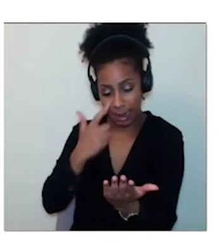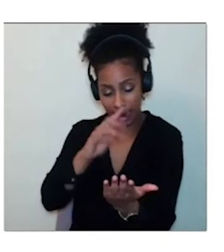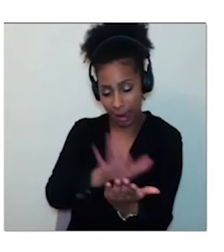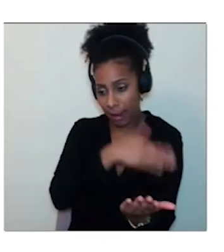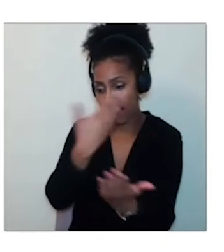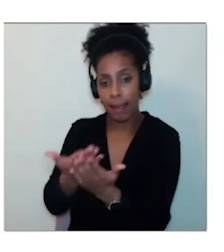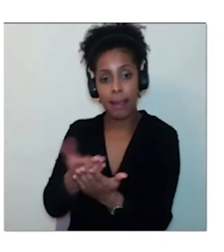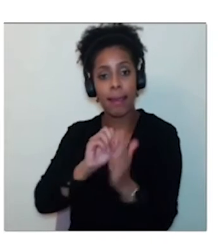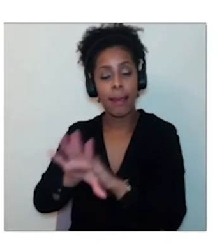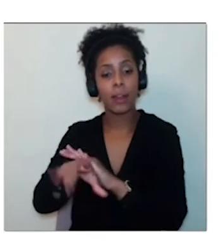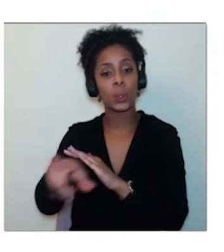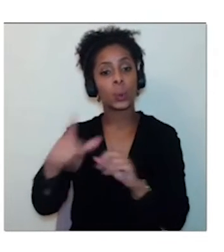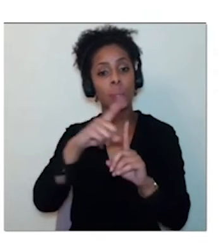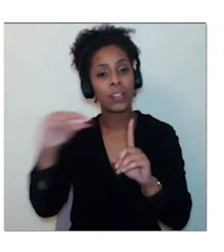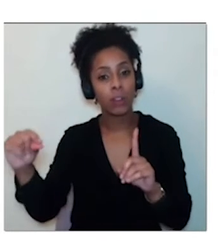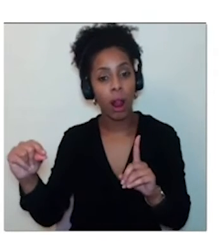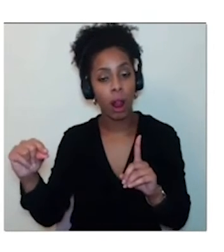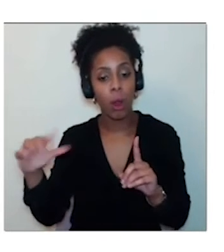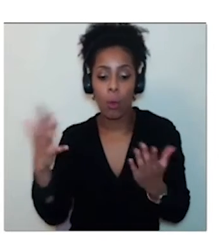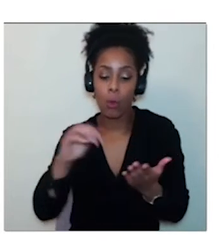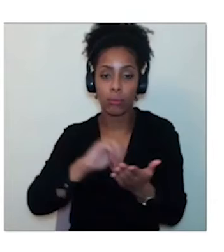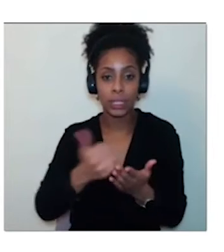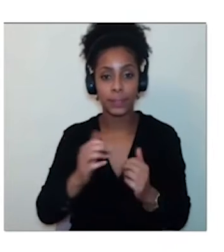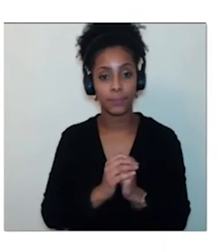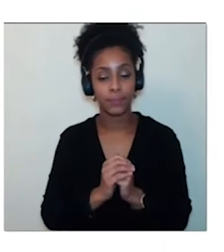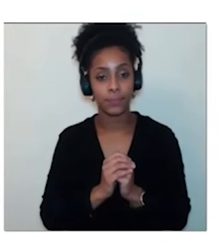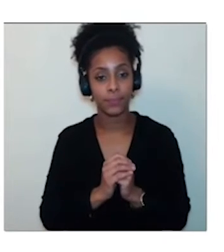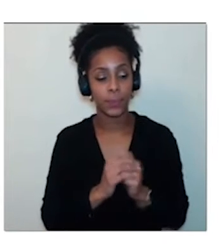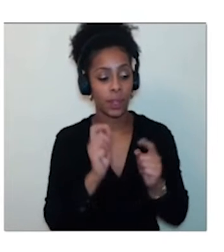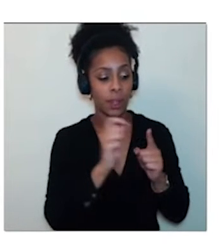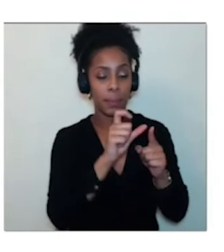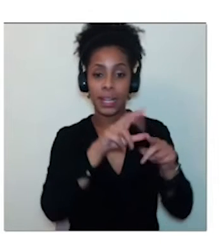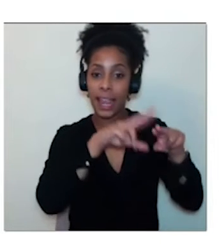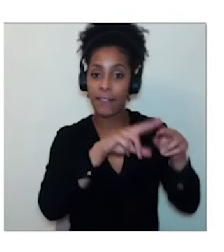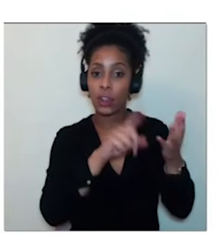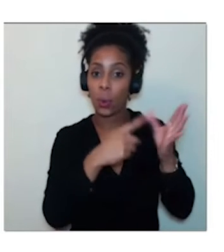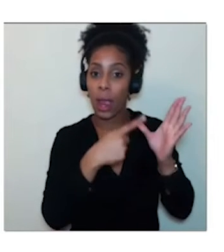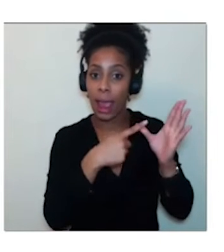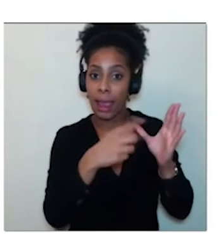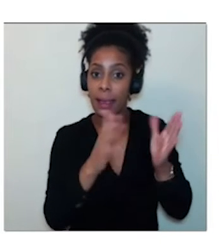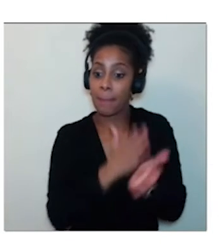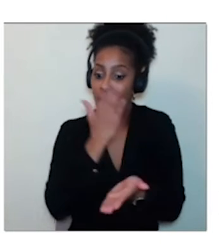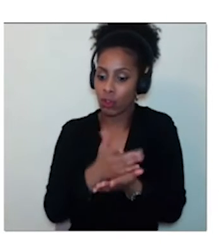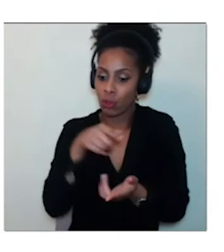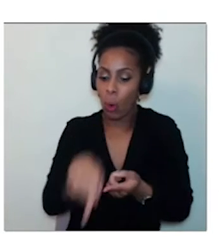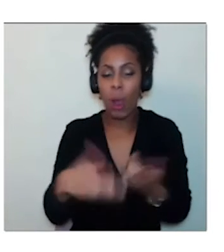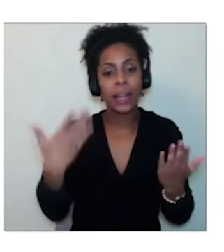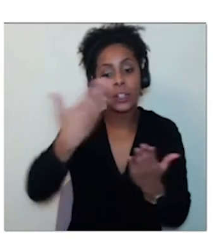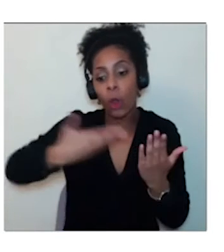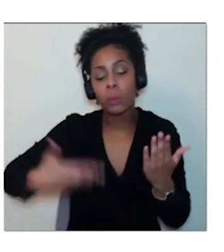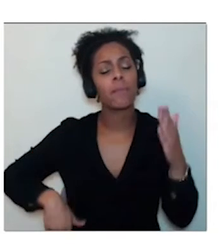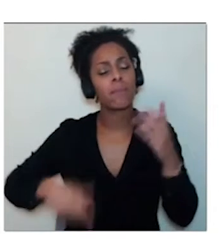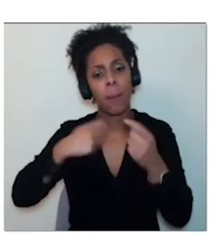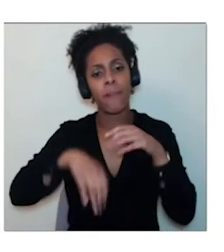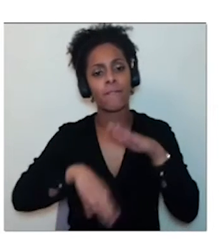print media. PDF UA ensures the documents are fully accessible when they are used. However, there